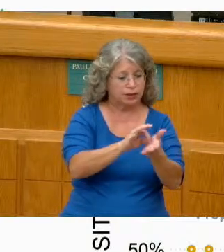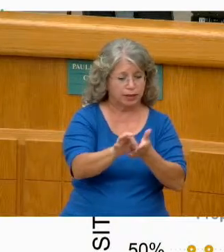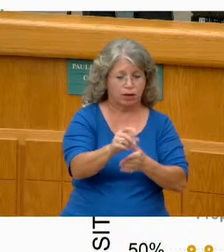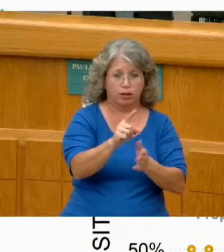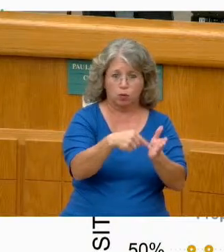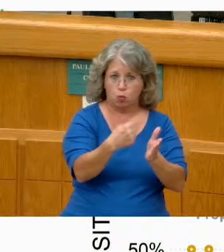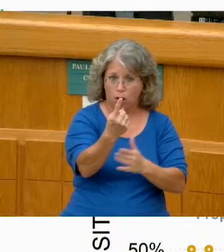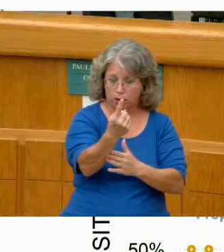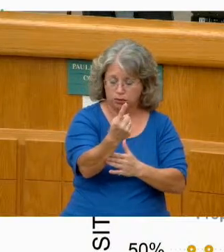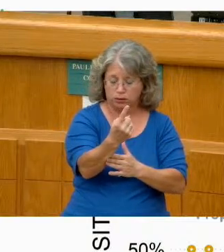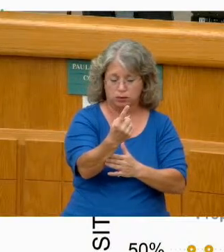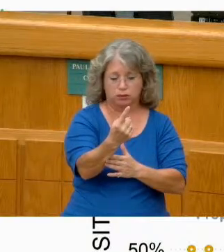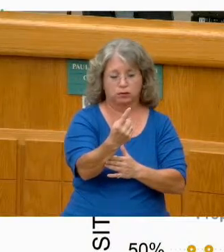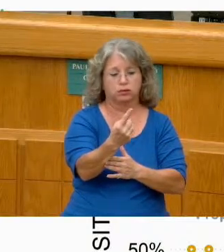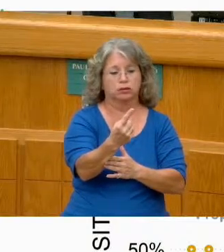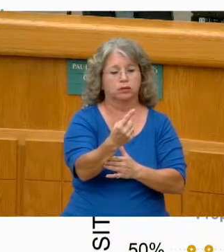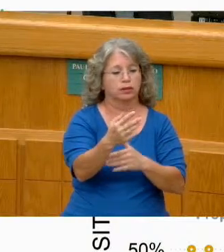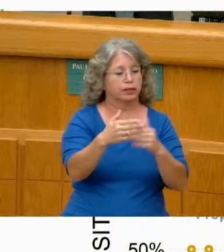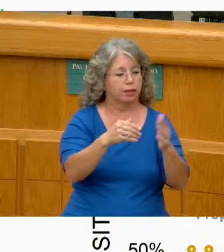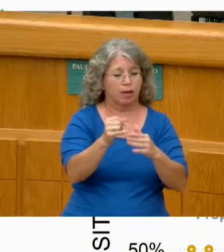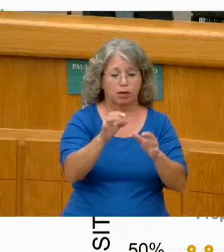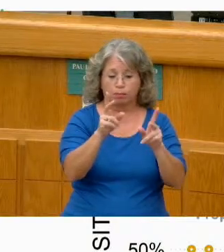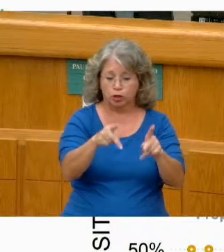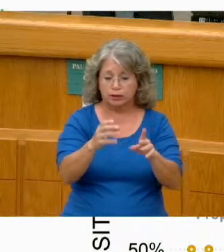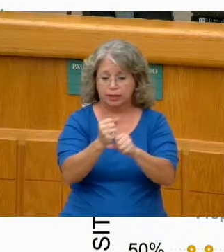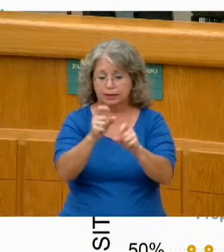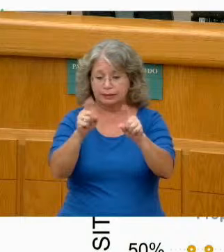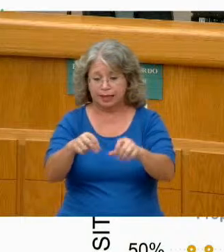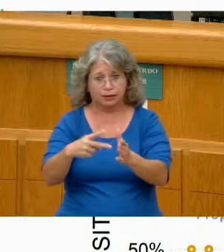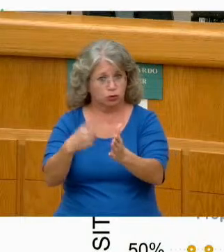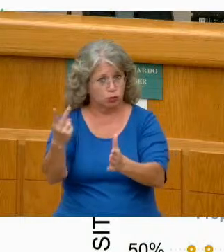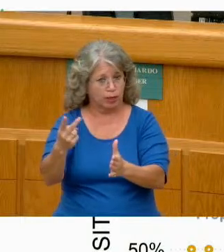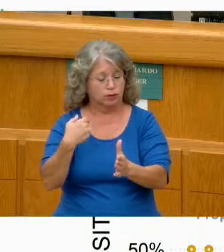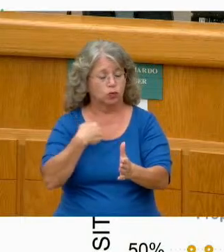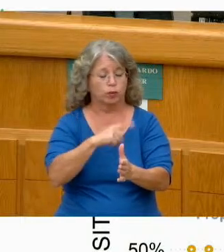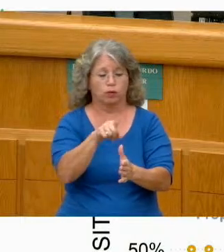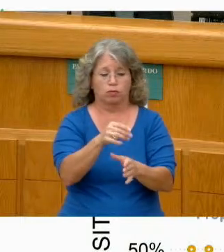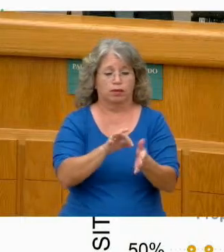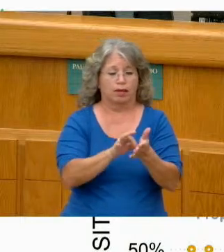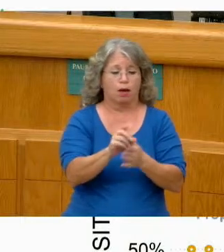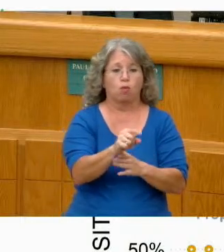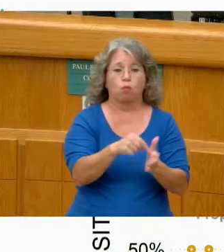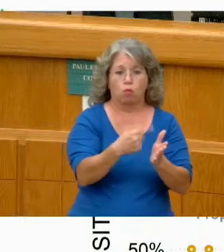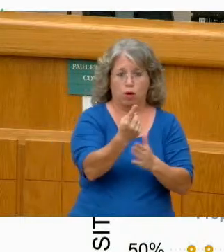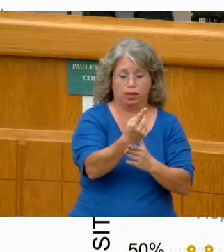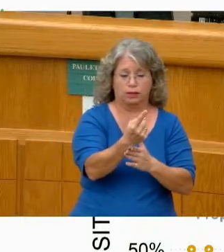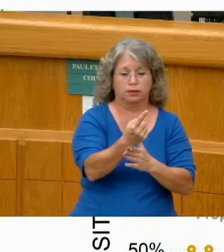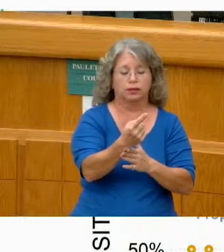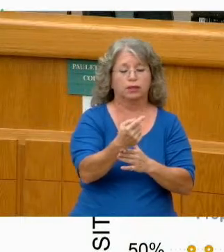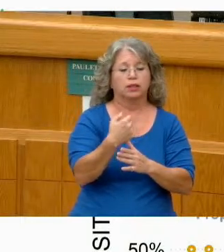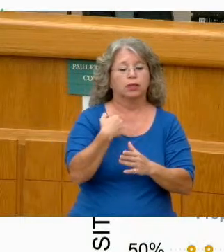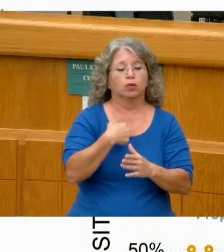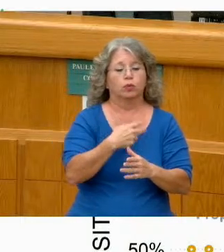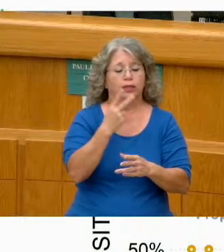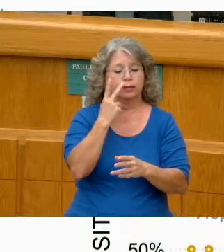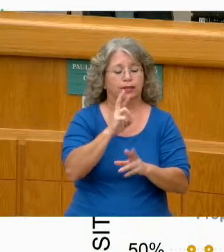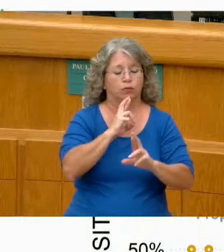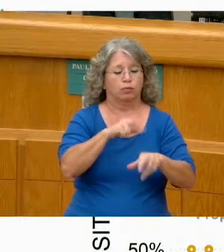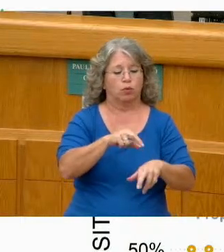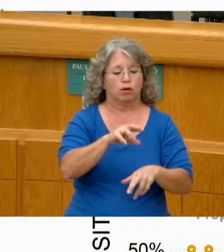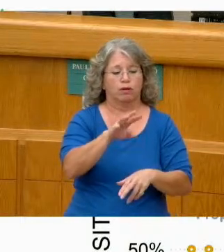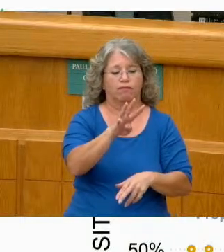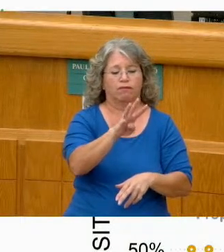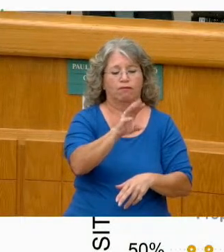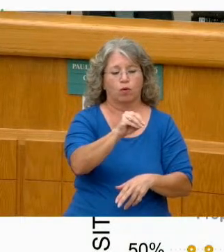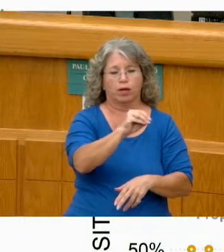counted. They're only counted once. They are coming back with 40% of the tests being positive,